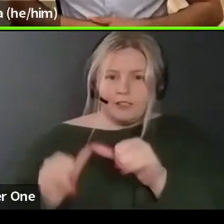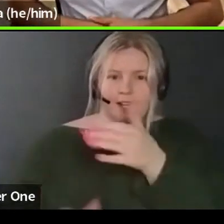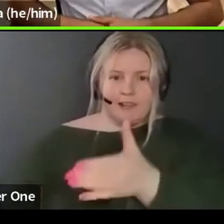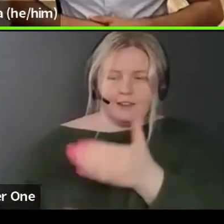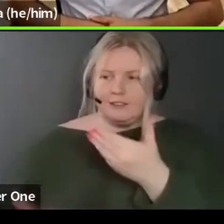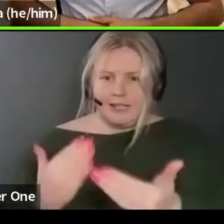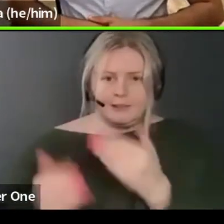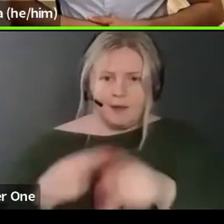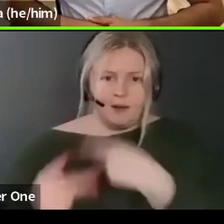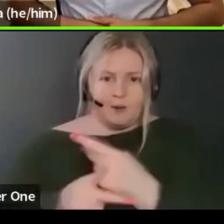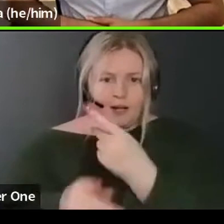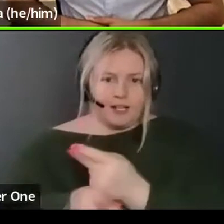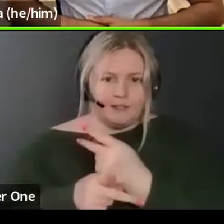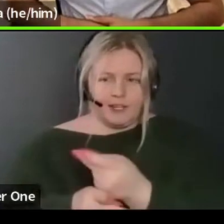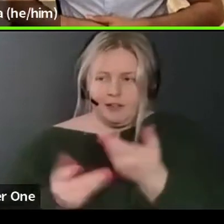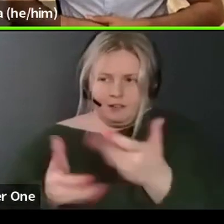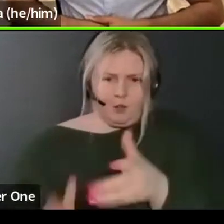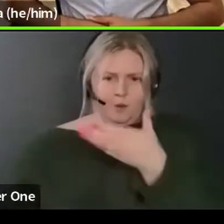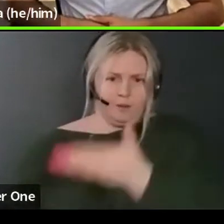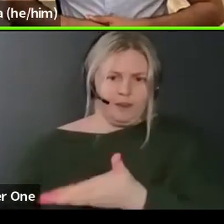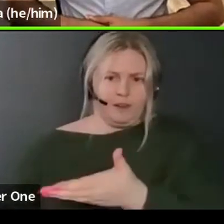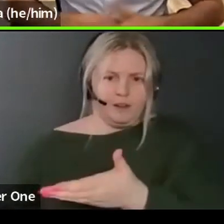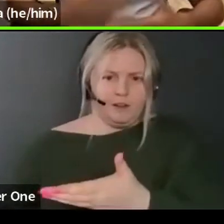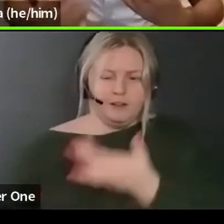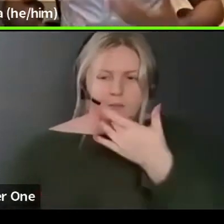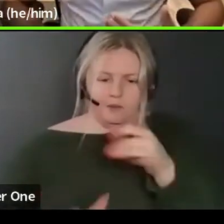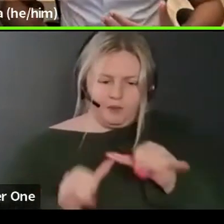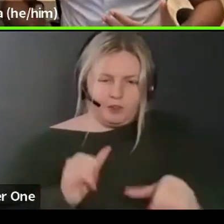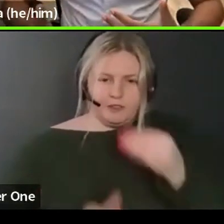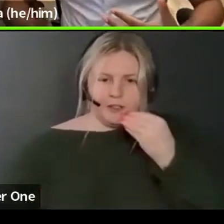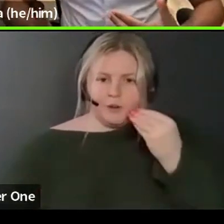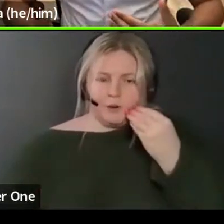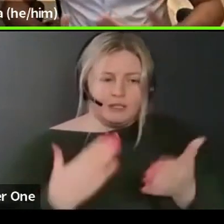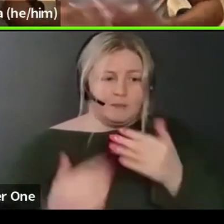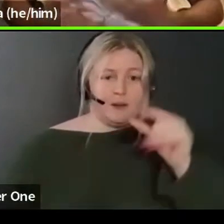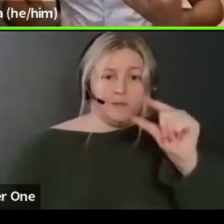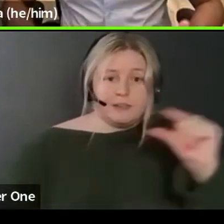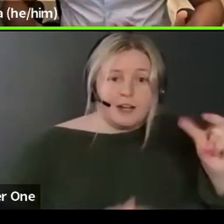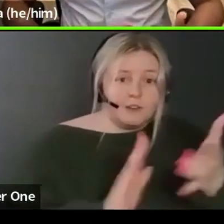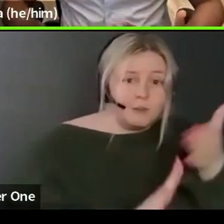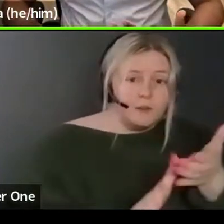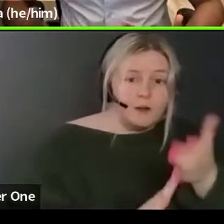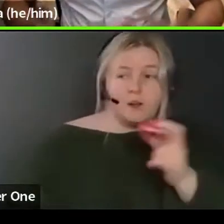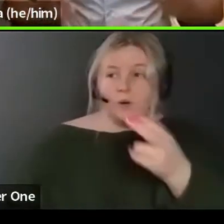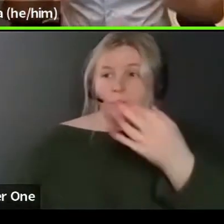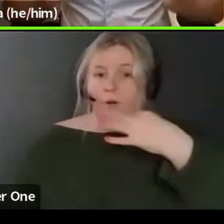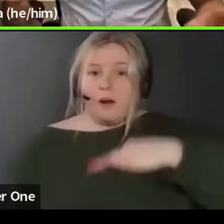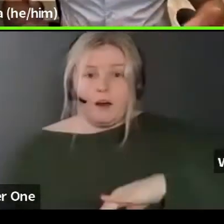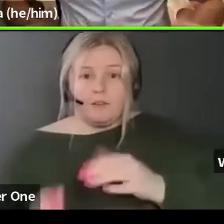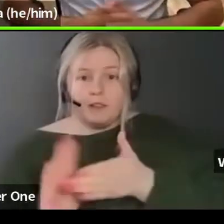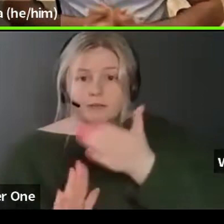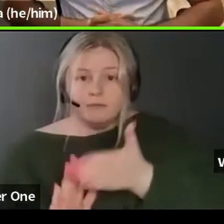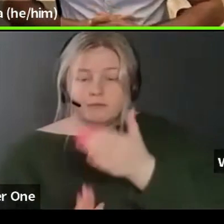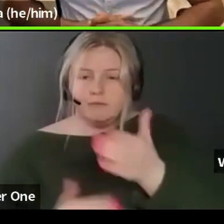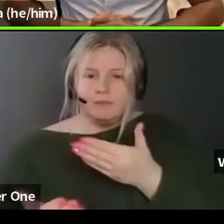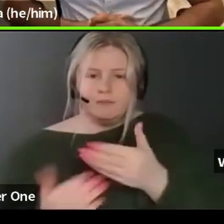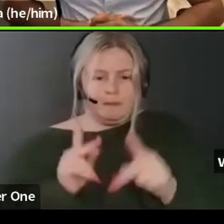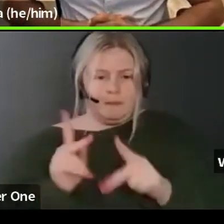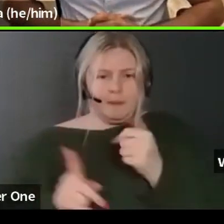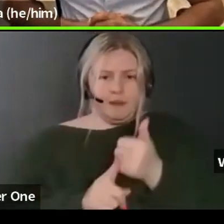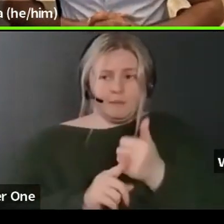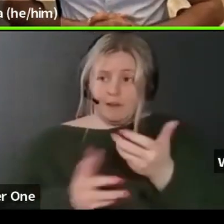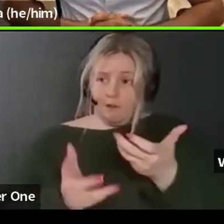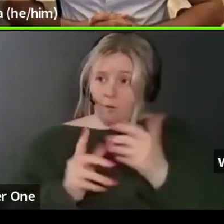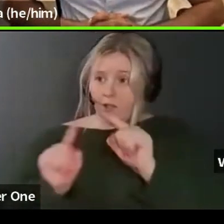of care that is provided, regardless of whether it is sort of a government-run institution or a for-profit institution. People don't want to go there in the